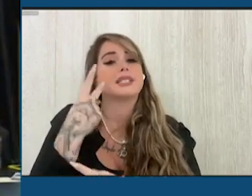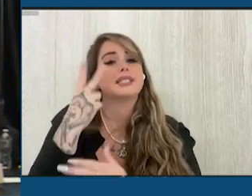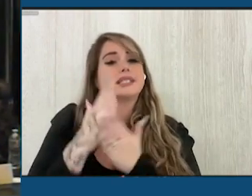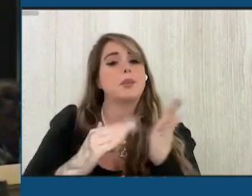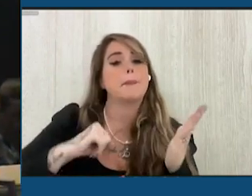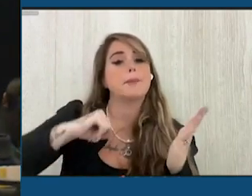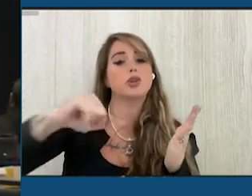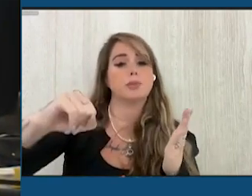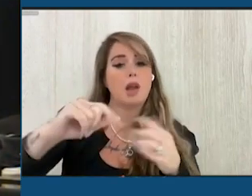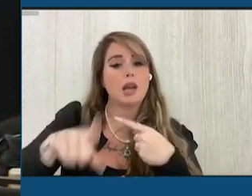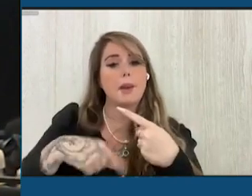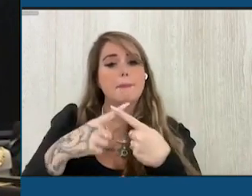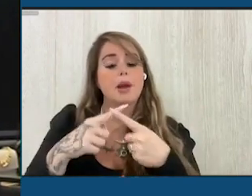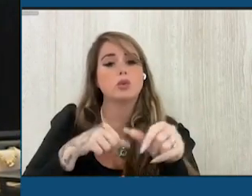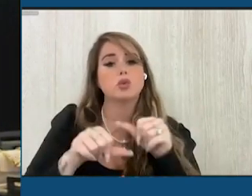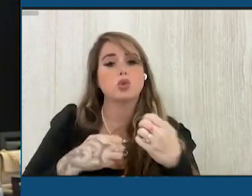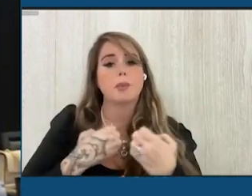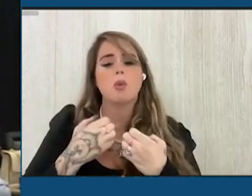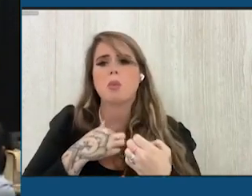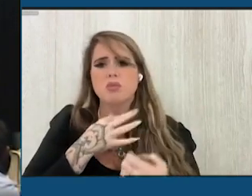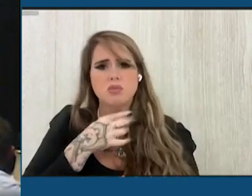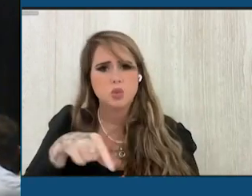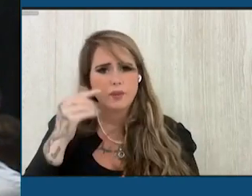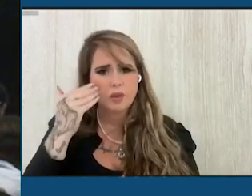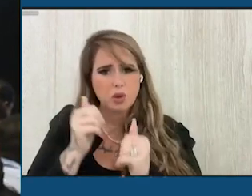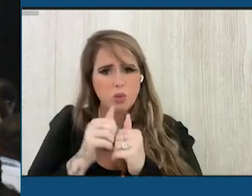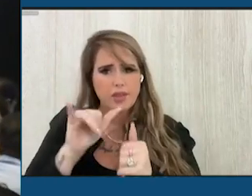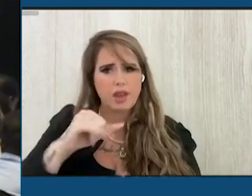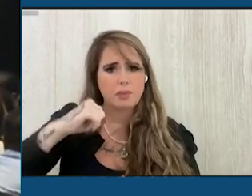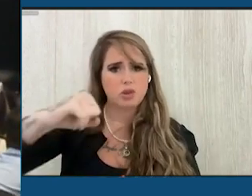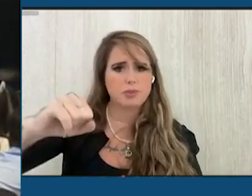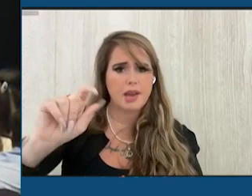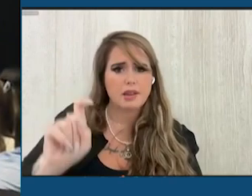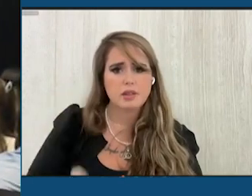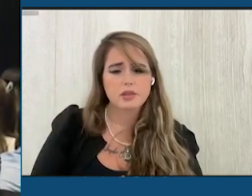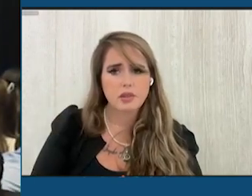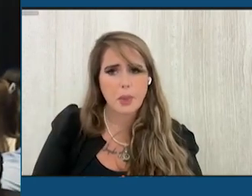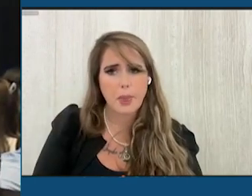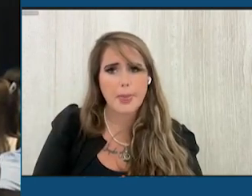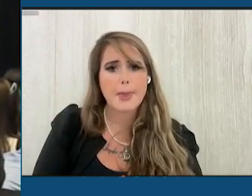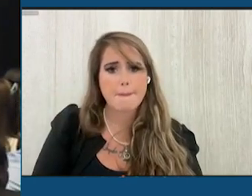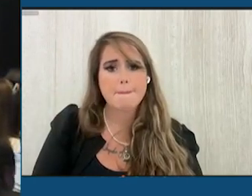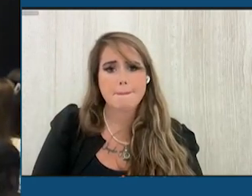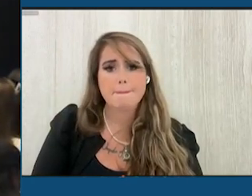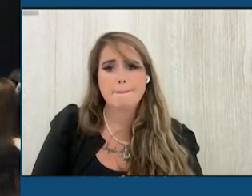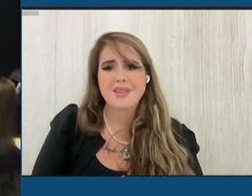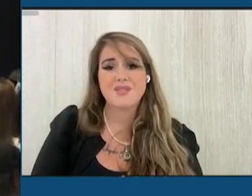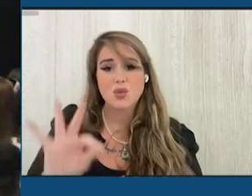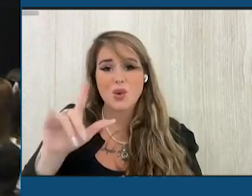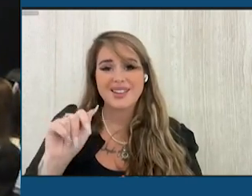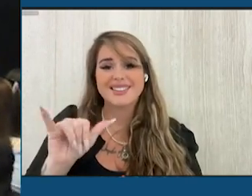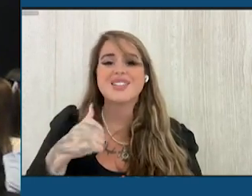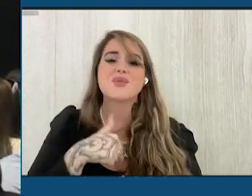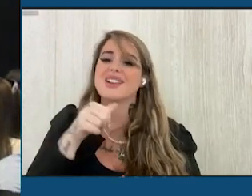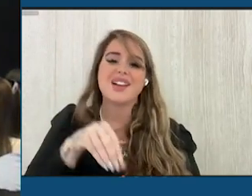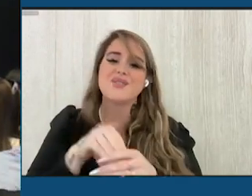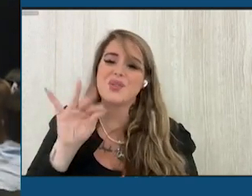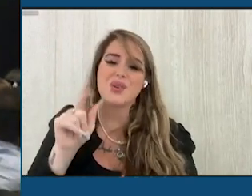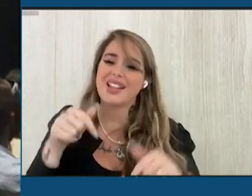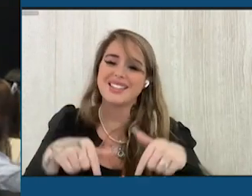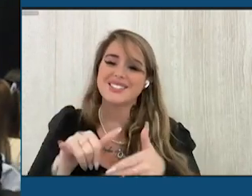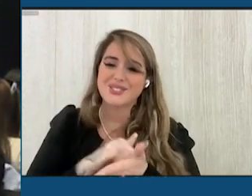social and emotional learning. Anybody familiar with the pushback? Well, Florida, we're not in Florida, we're in New York.